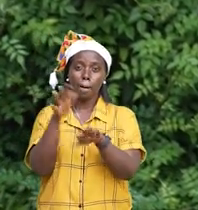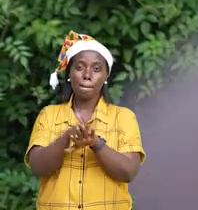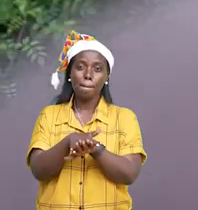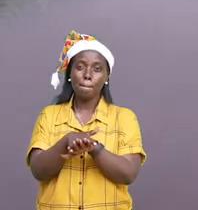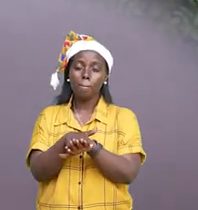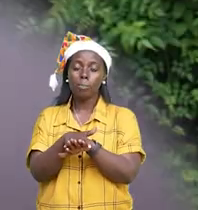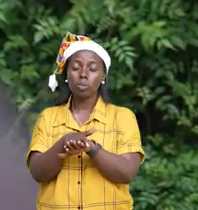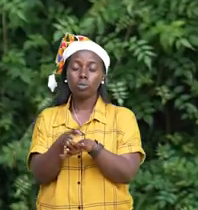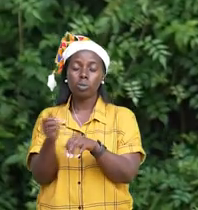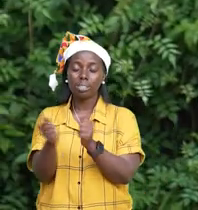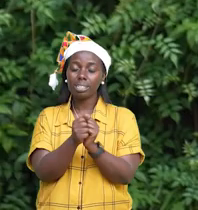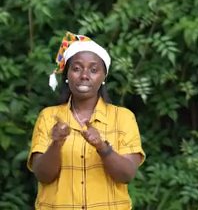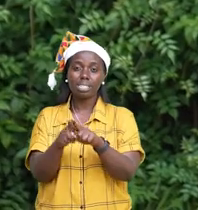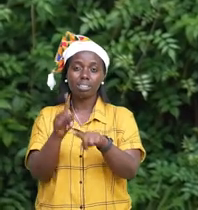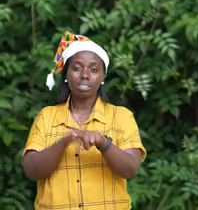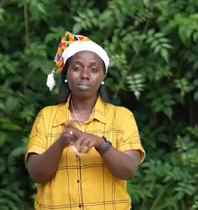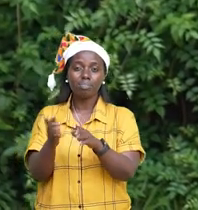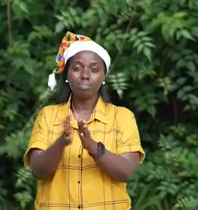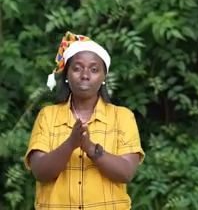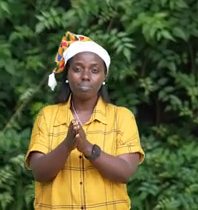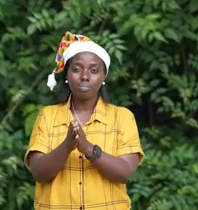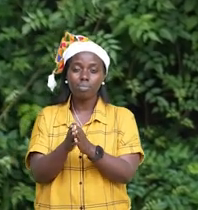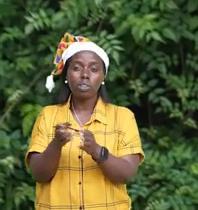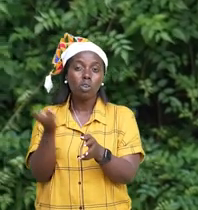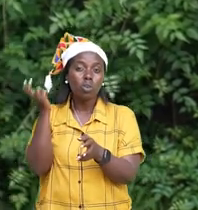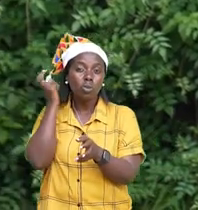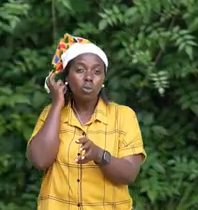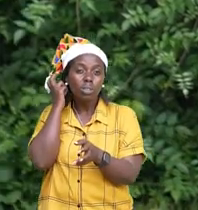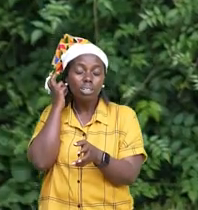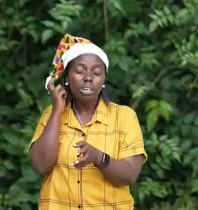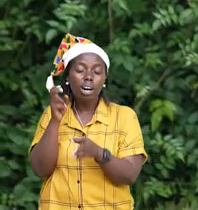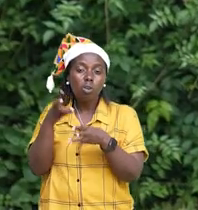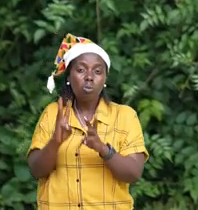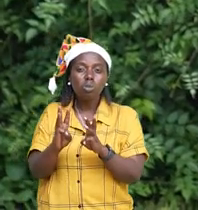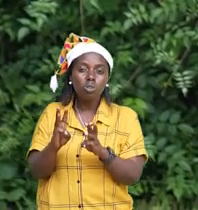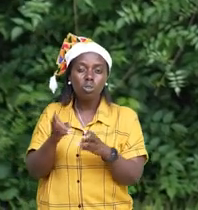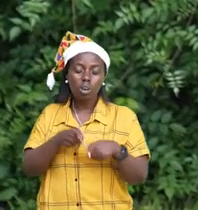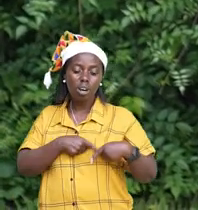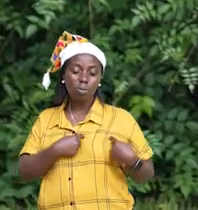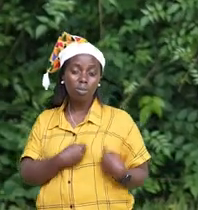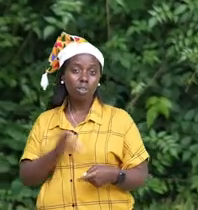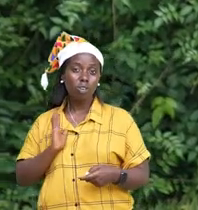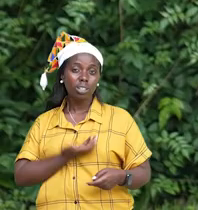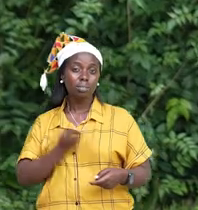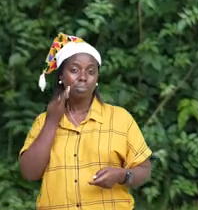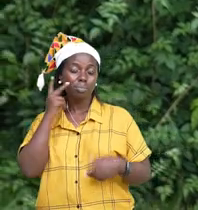put them to the heart center. We're listening to the heartbeats of our hearts